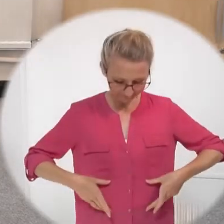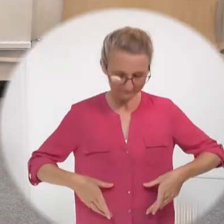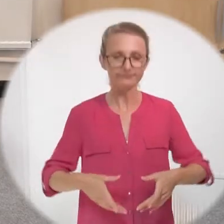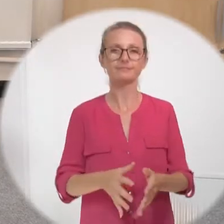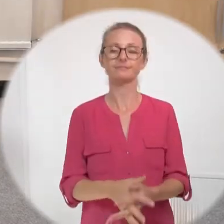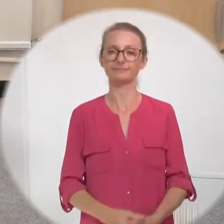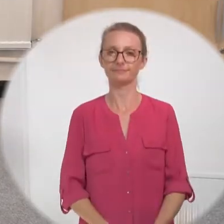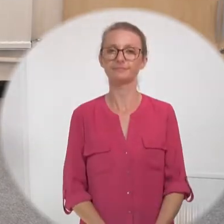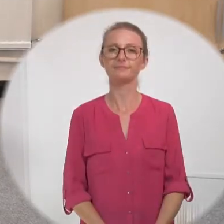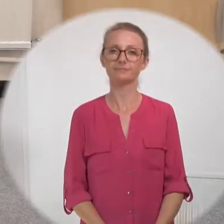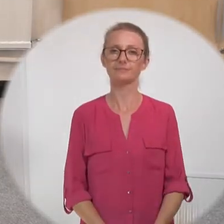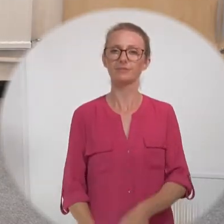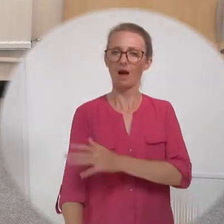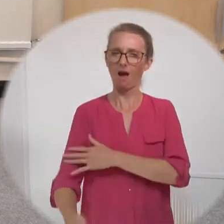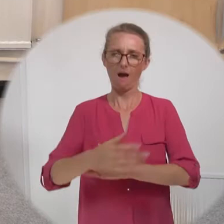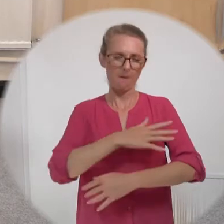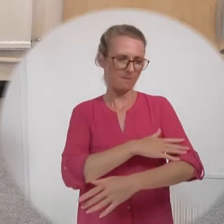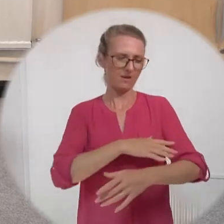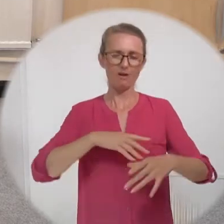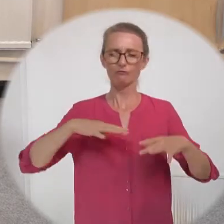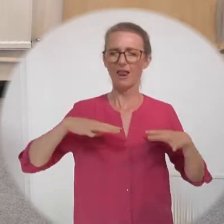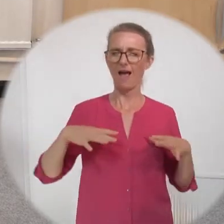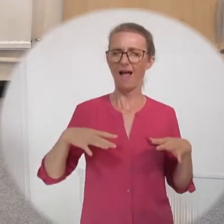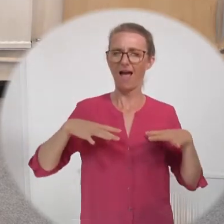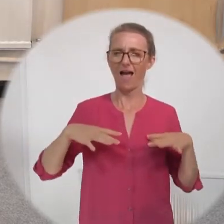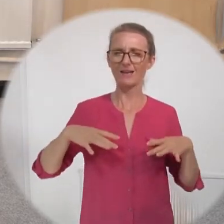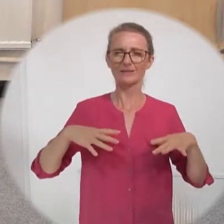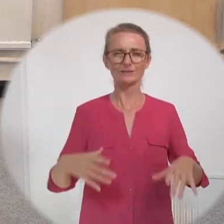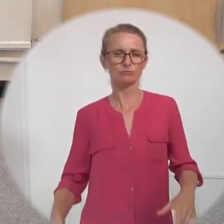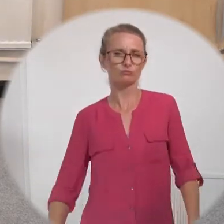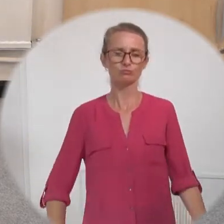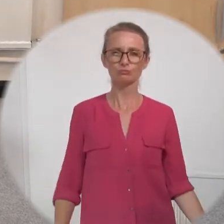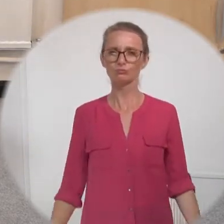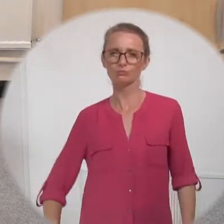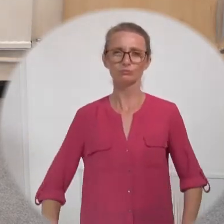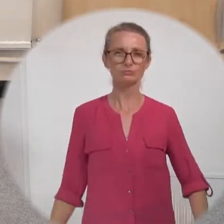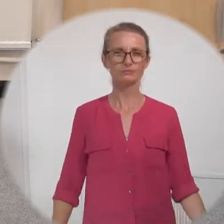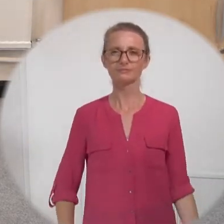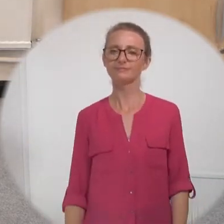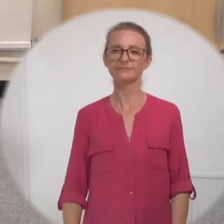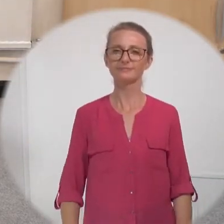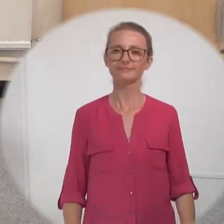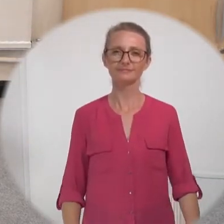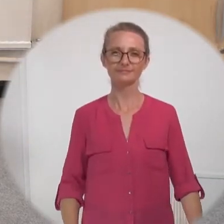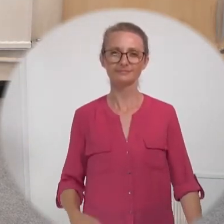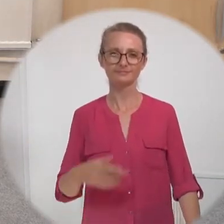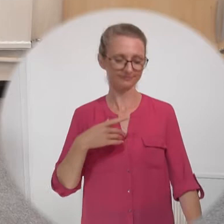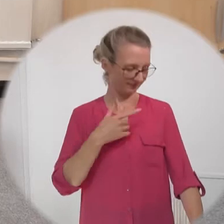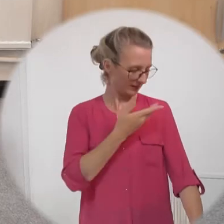And relax the arms. Get them really, really relaxed and floppy, like